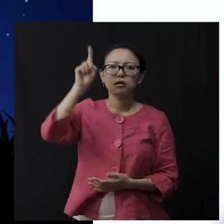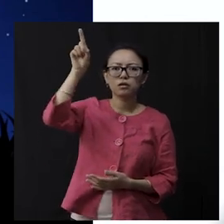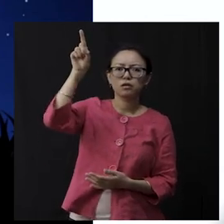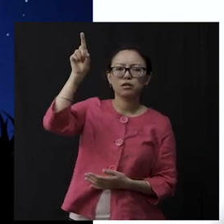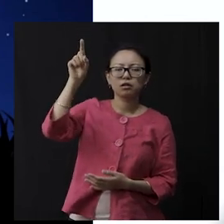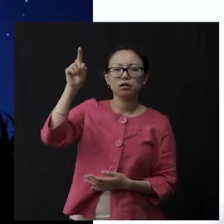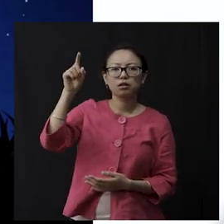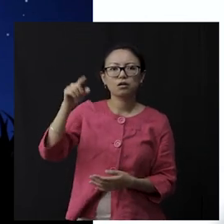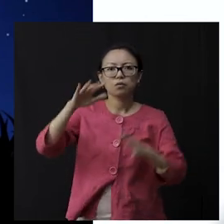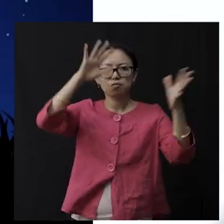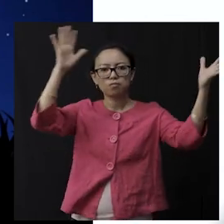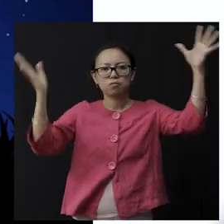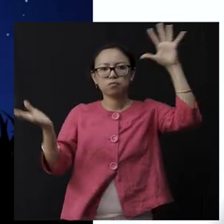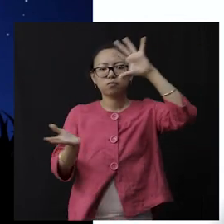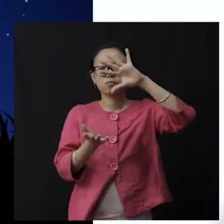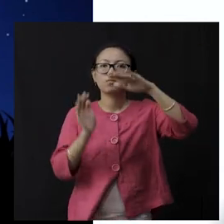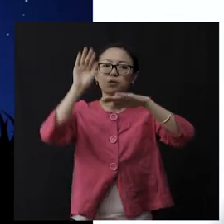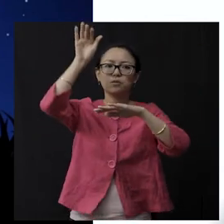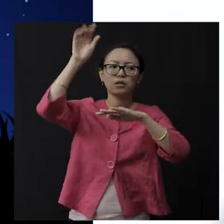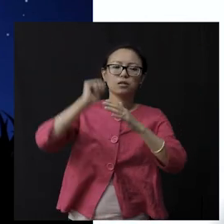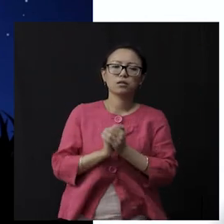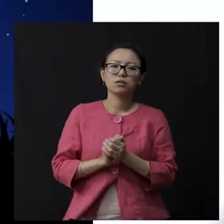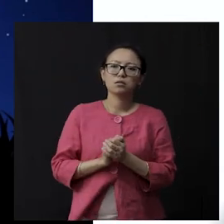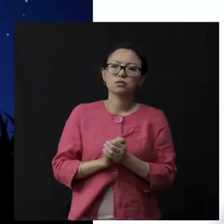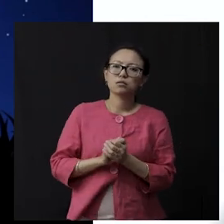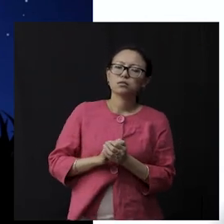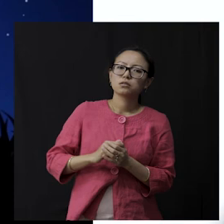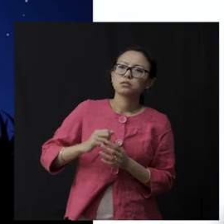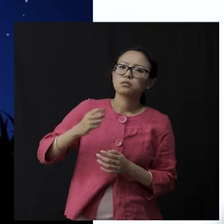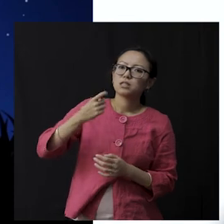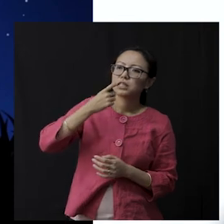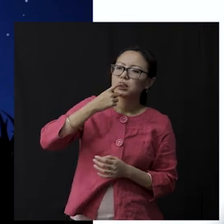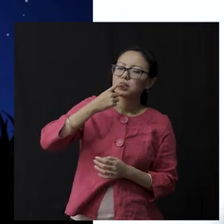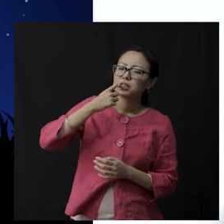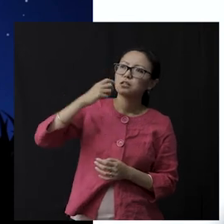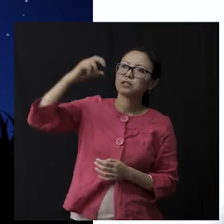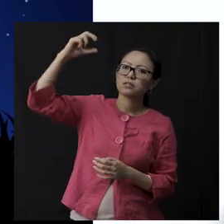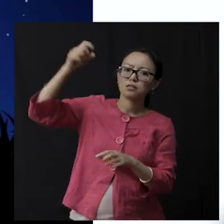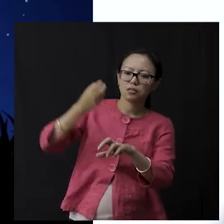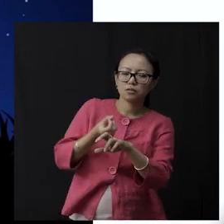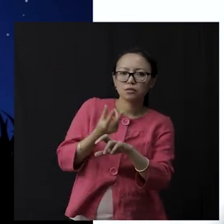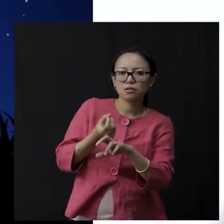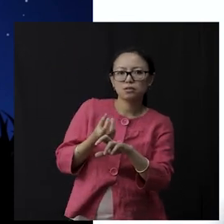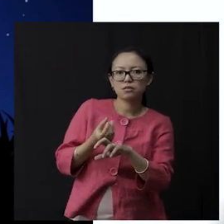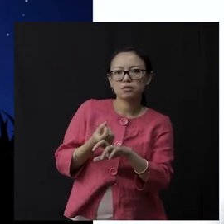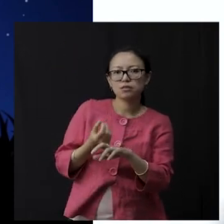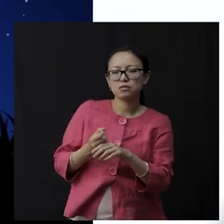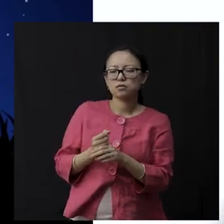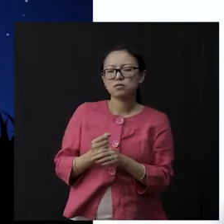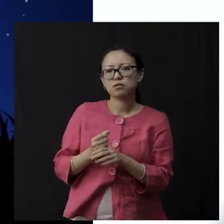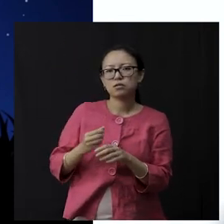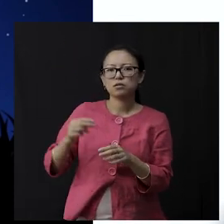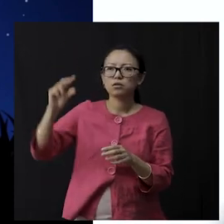Up above the world so high, like a diamond in the sky.